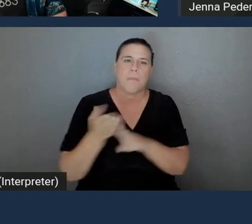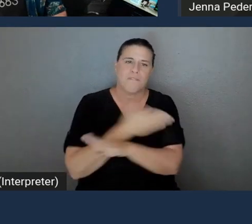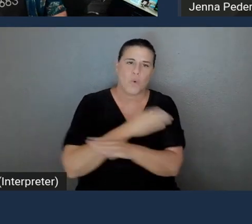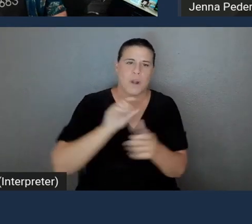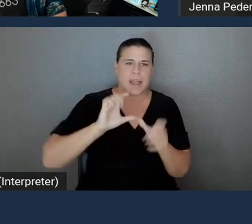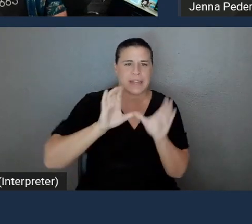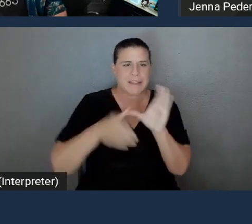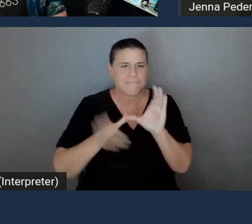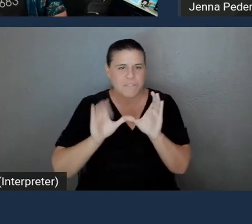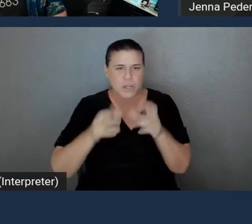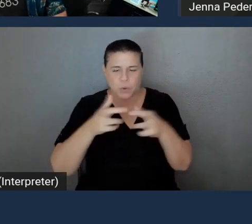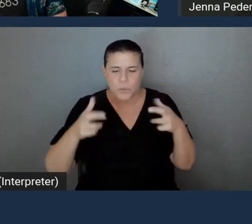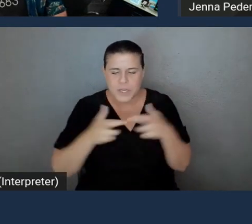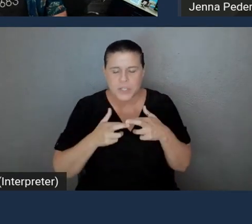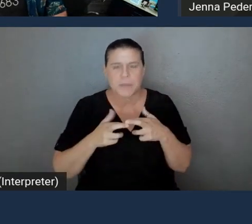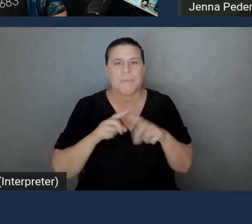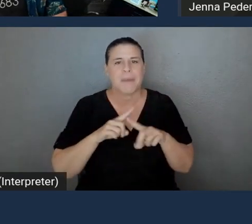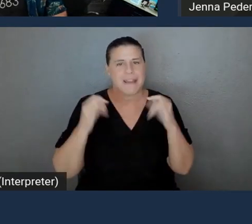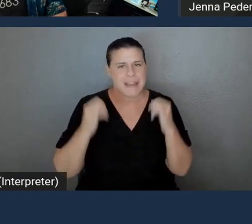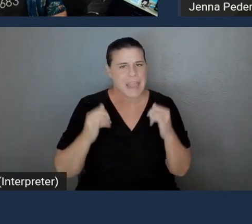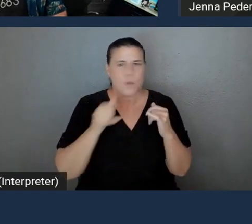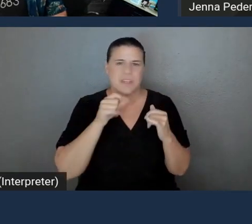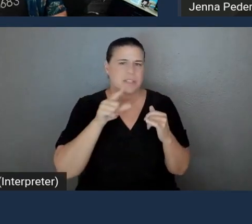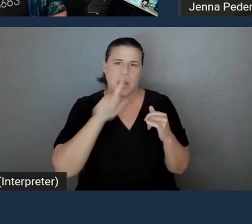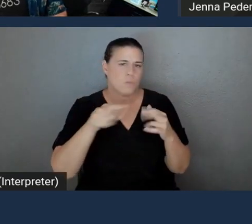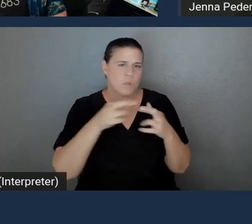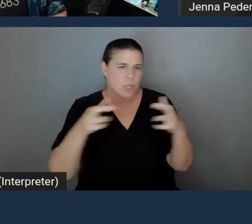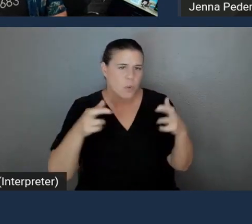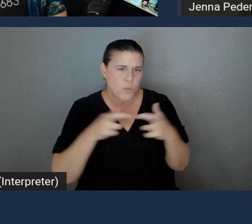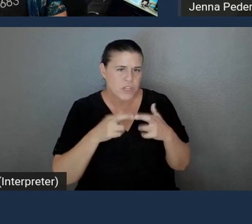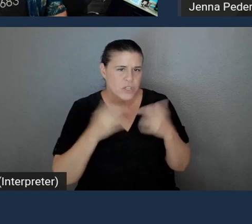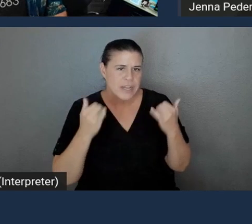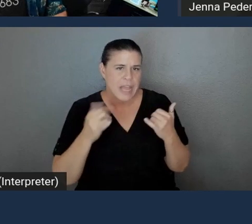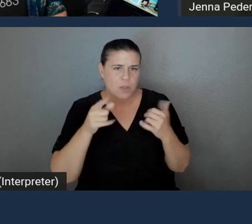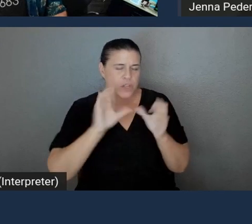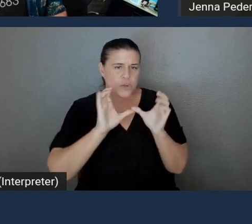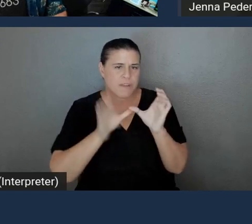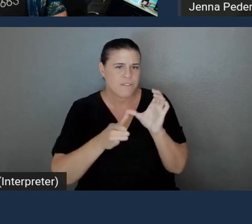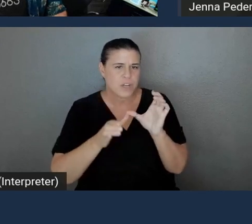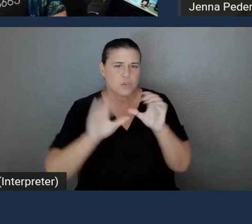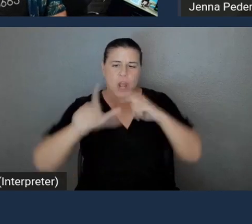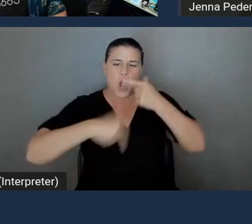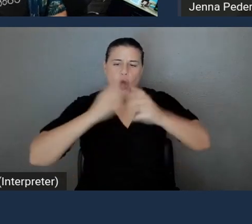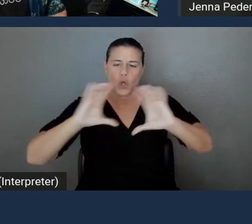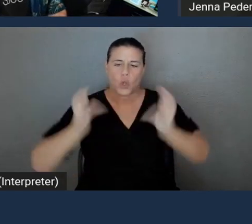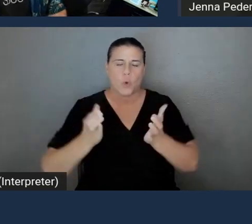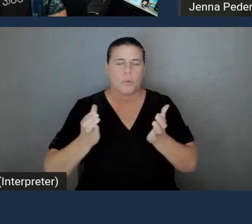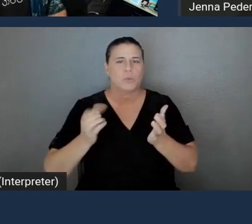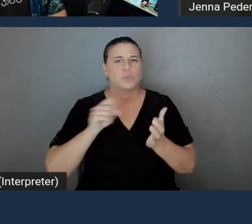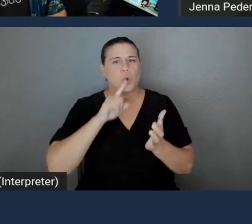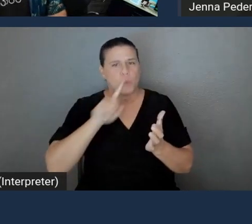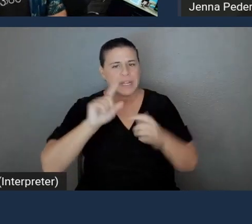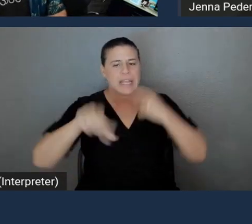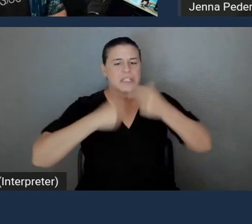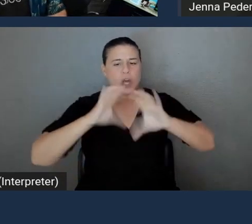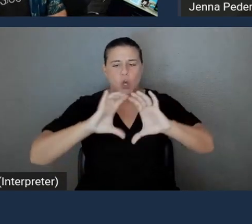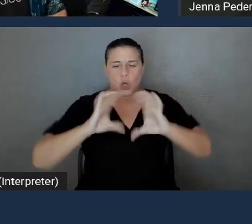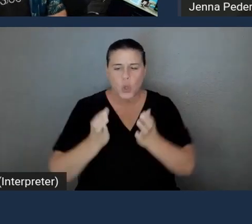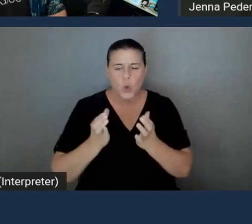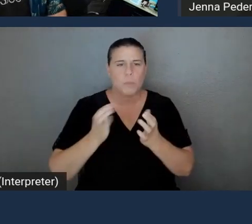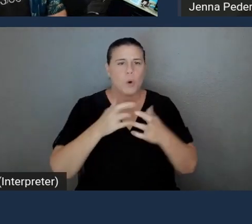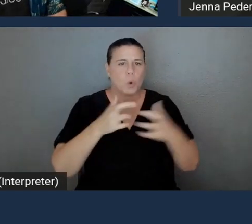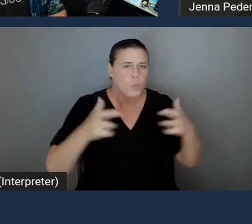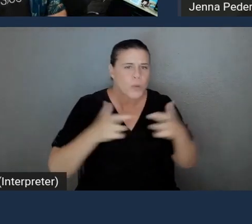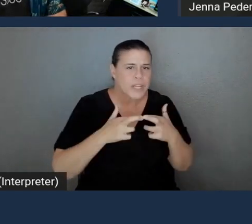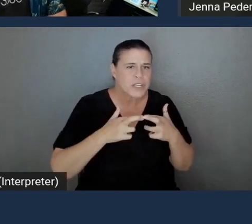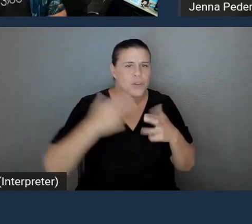region. Now it's not necessarily a region, more so that you're configuring a global, right? So it is a global region, or a global